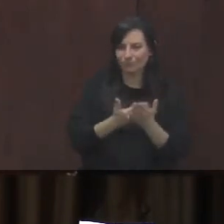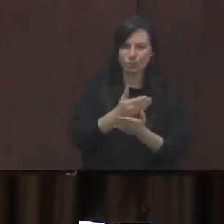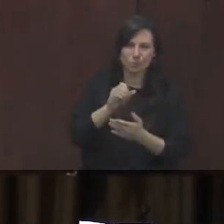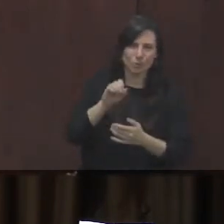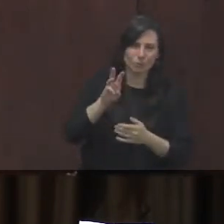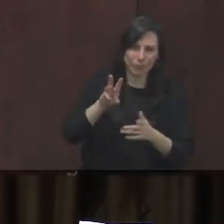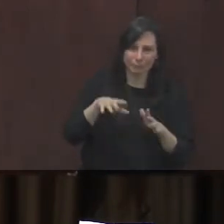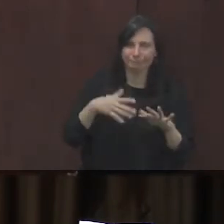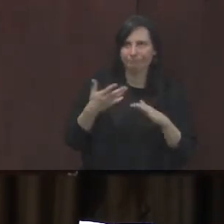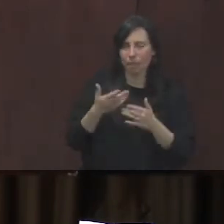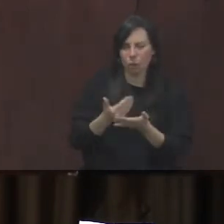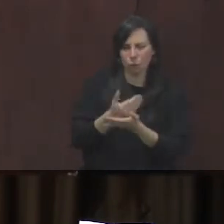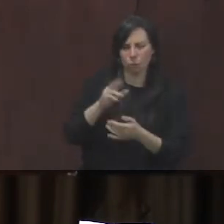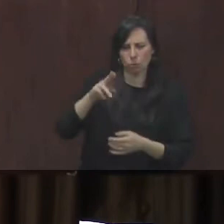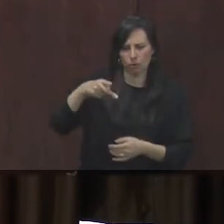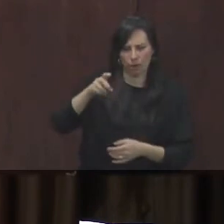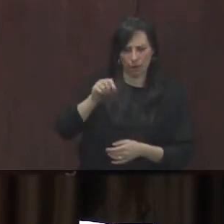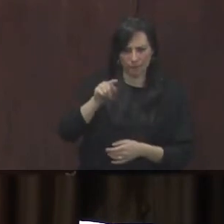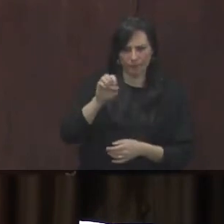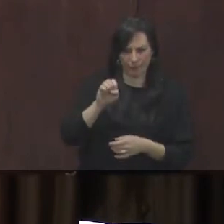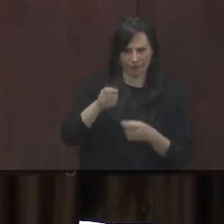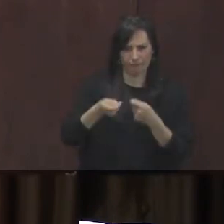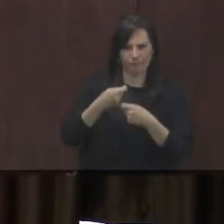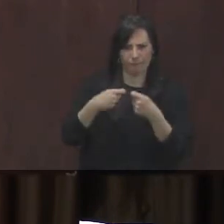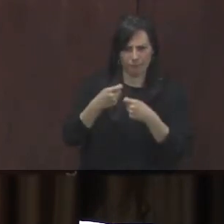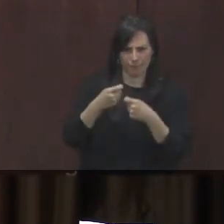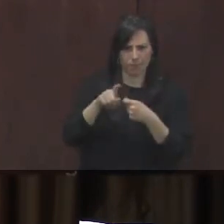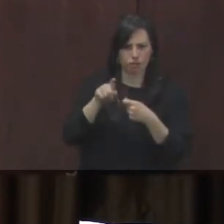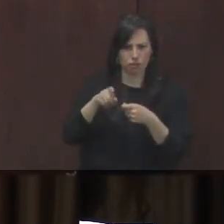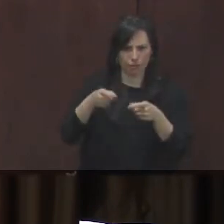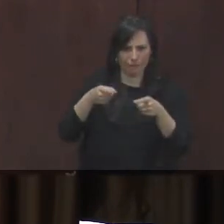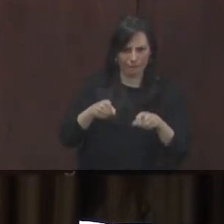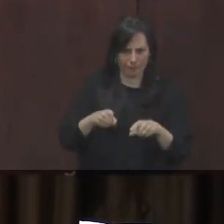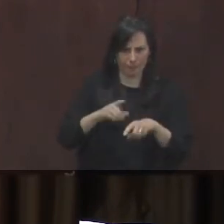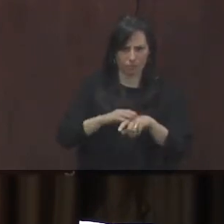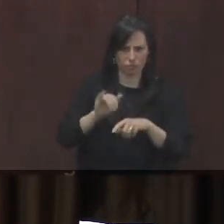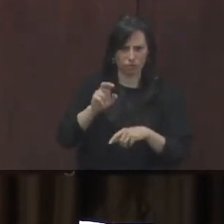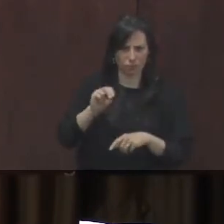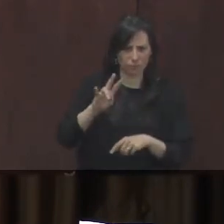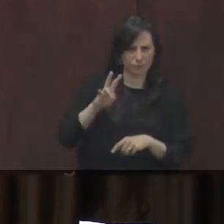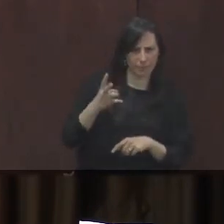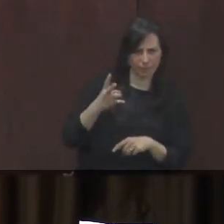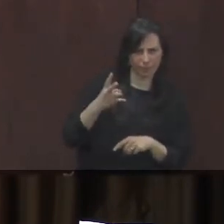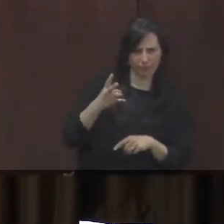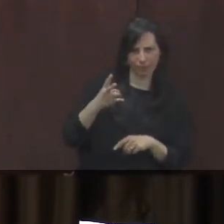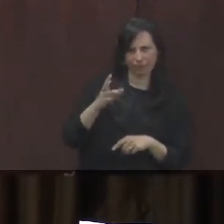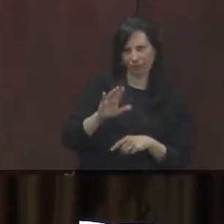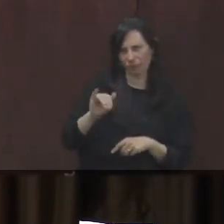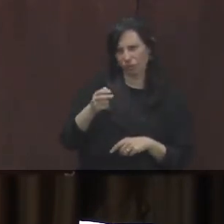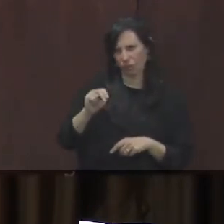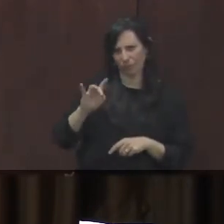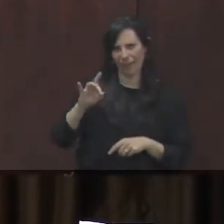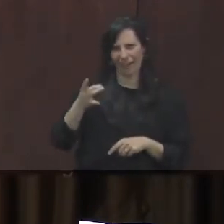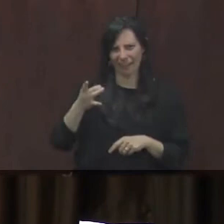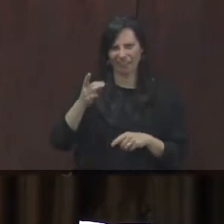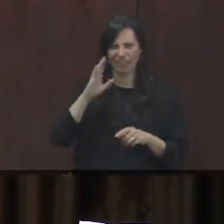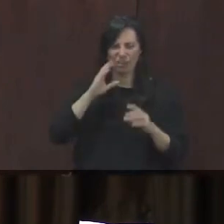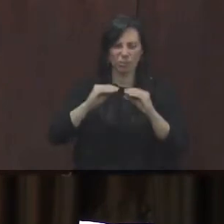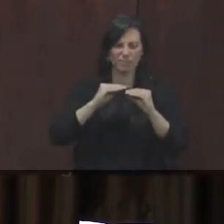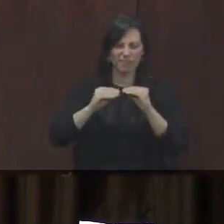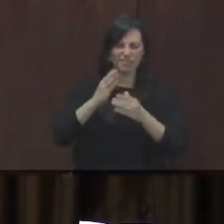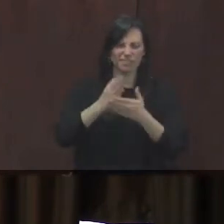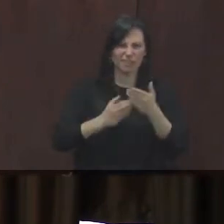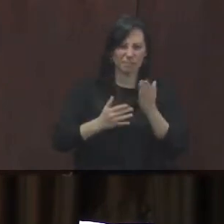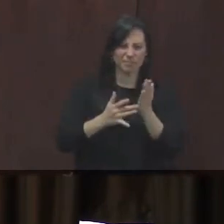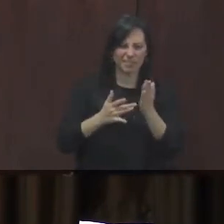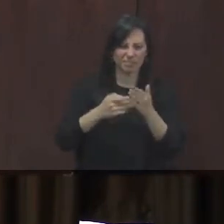for CVMS is to occur on or around January 7th or 8th, which will fix some of the bugs that